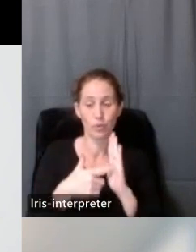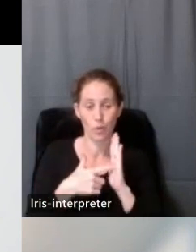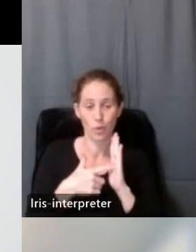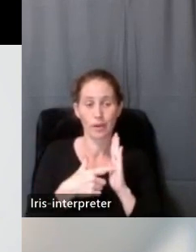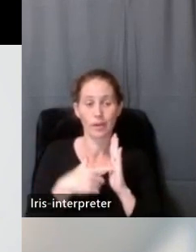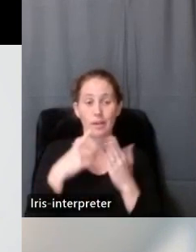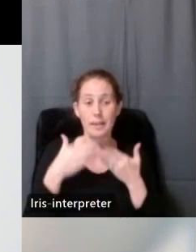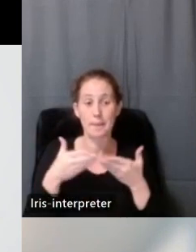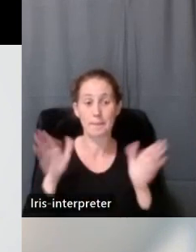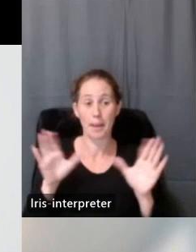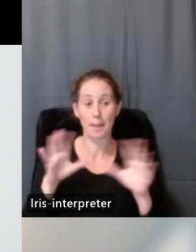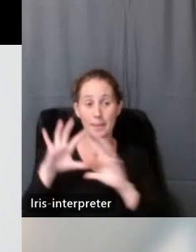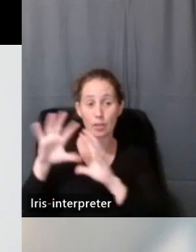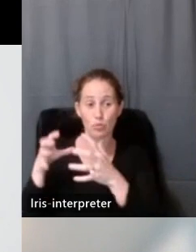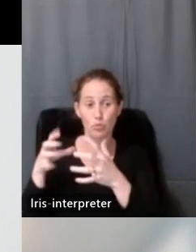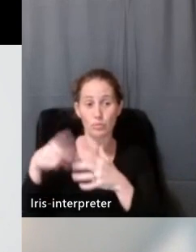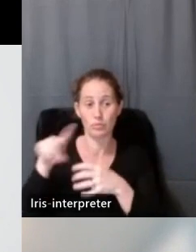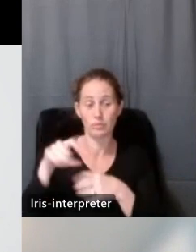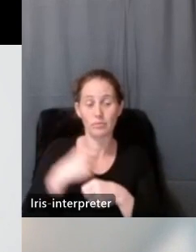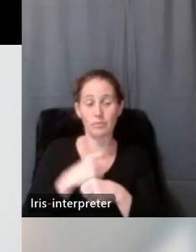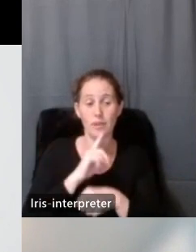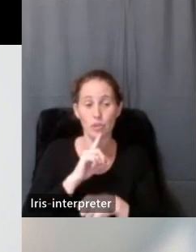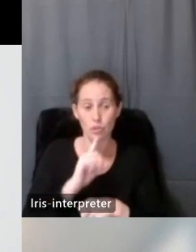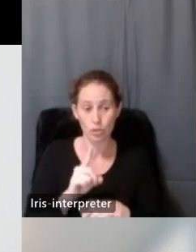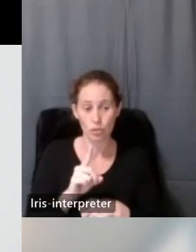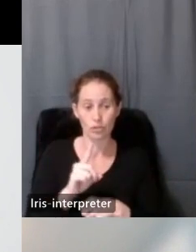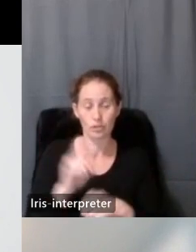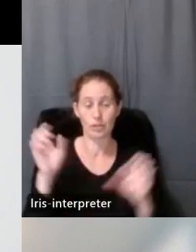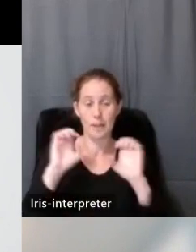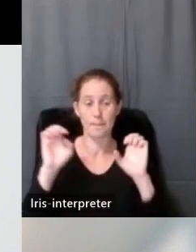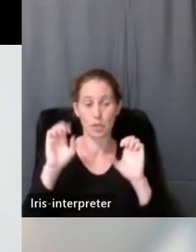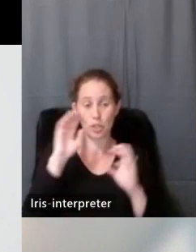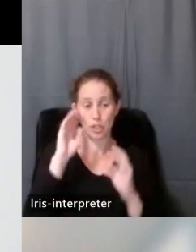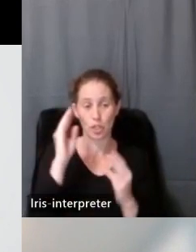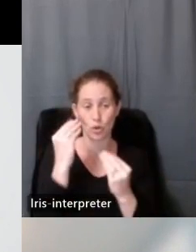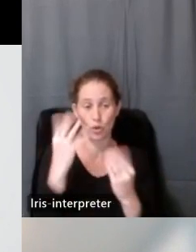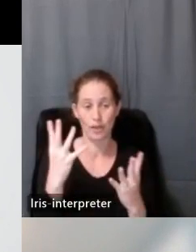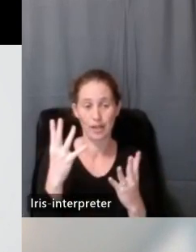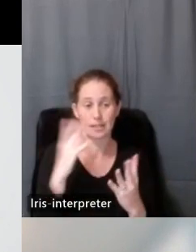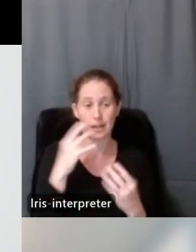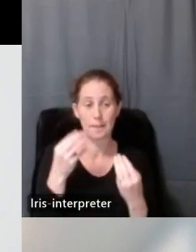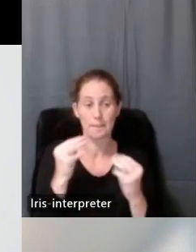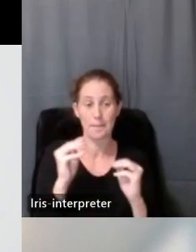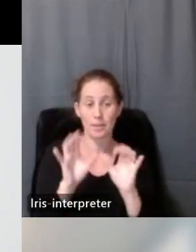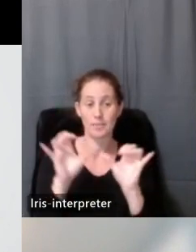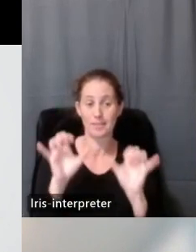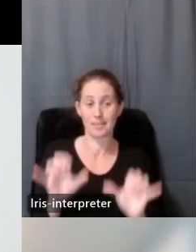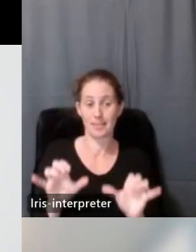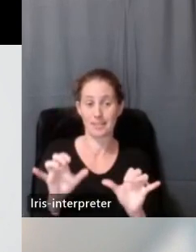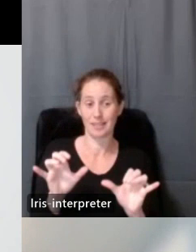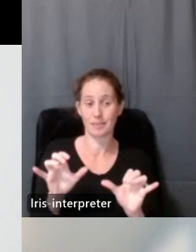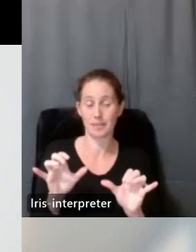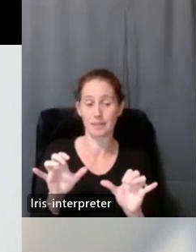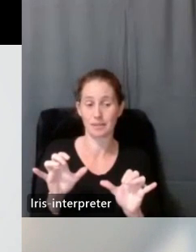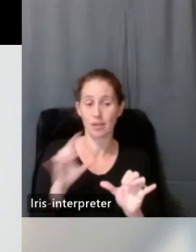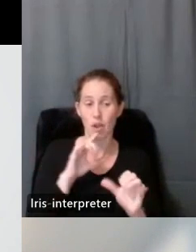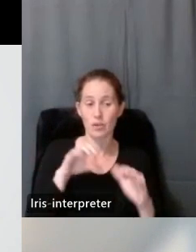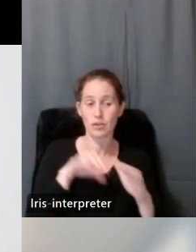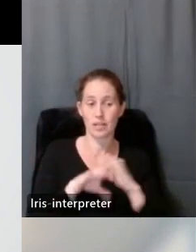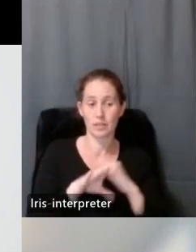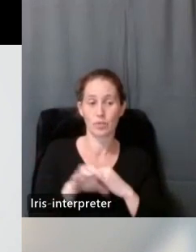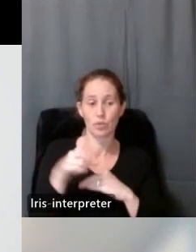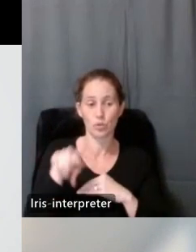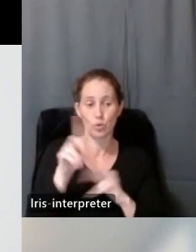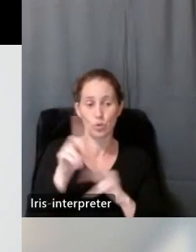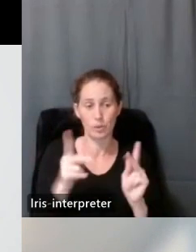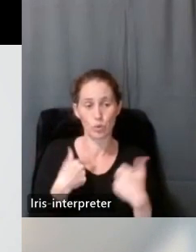the public entities to ensure that emergency notification methods and systems they use are accessible to